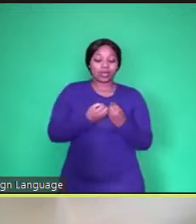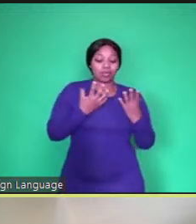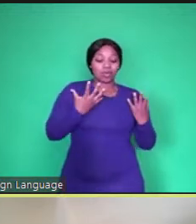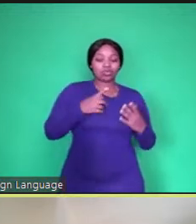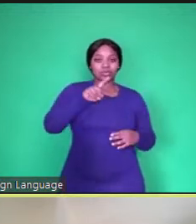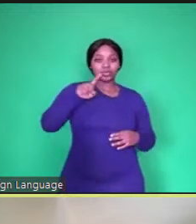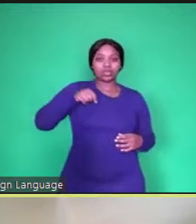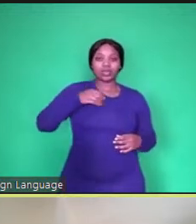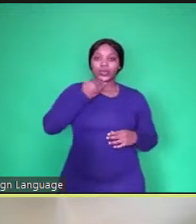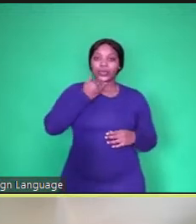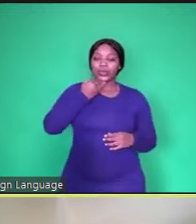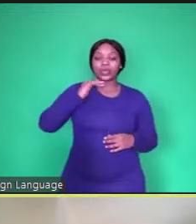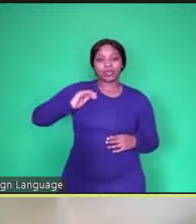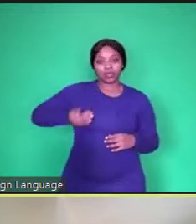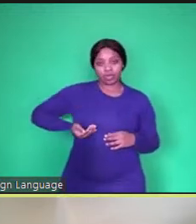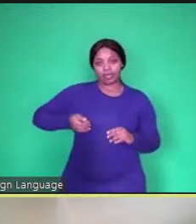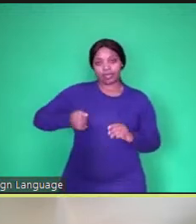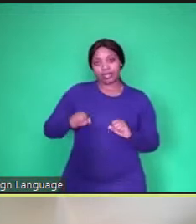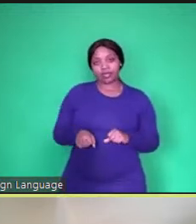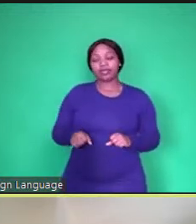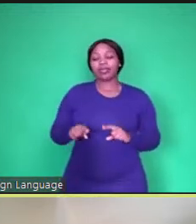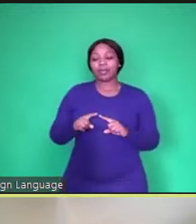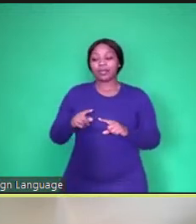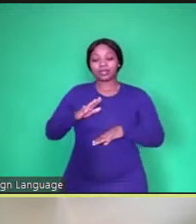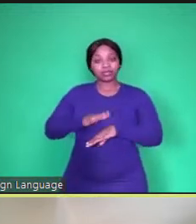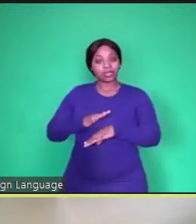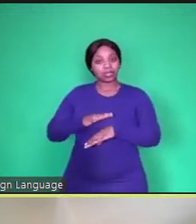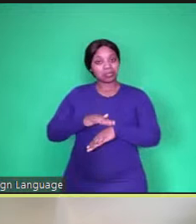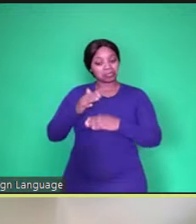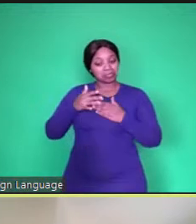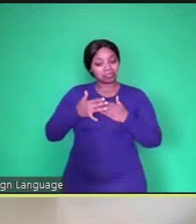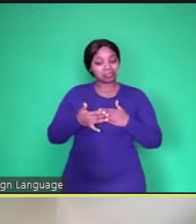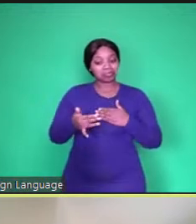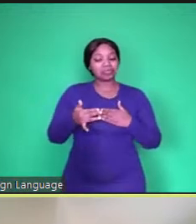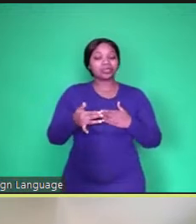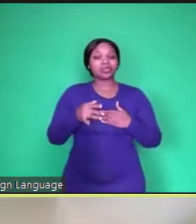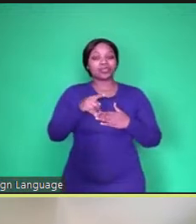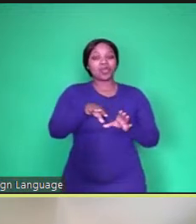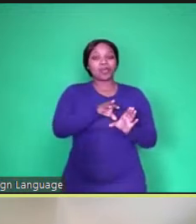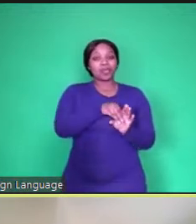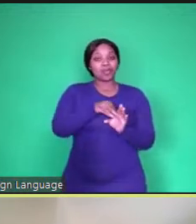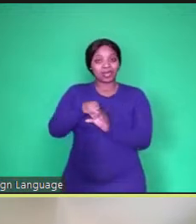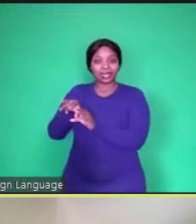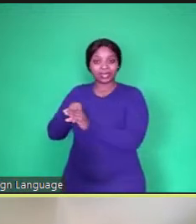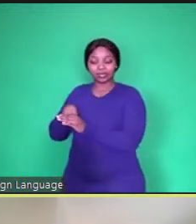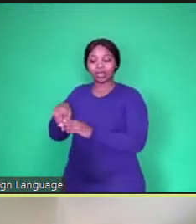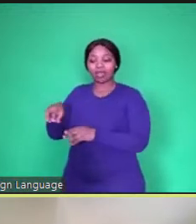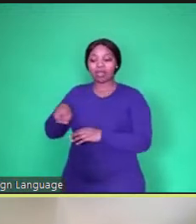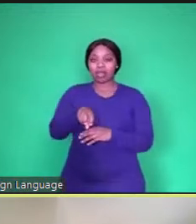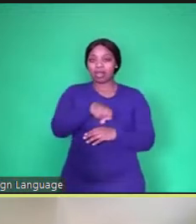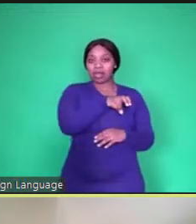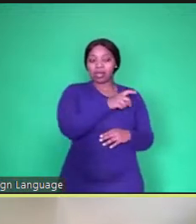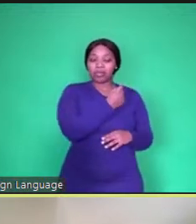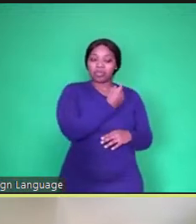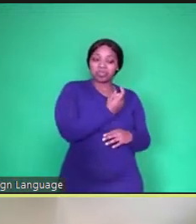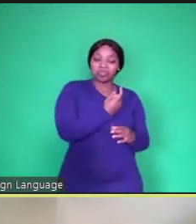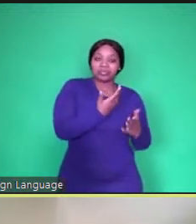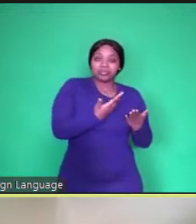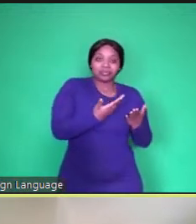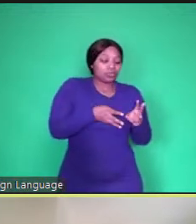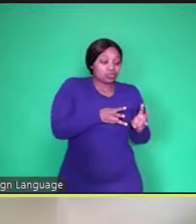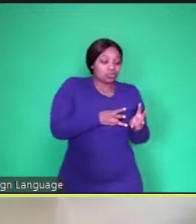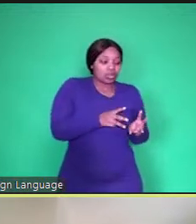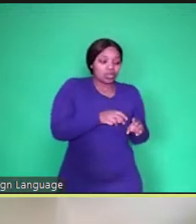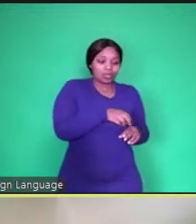the number of males is lower. But as time goes in terms of mobility, one kind of mobility or one episode